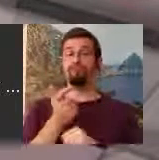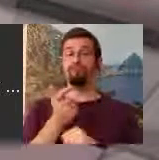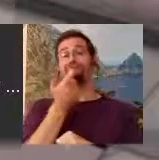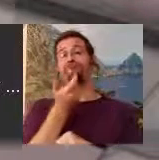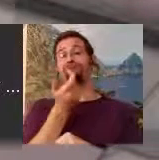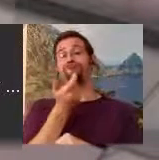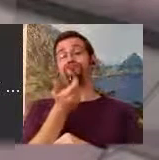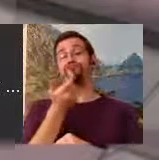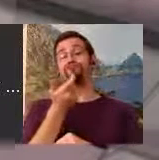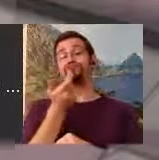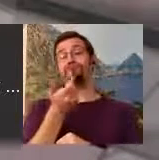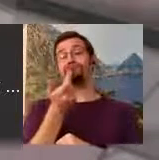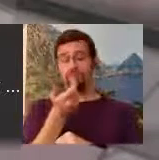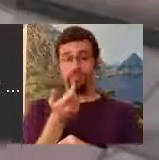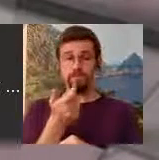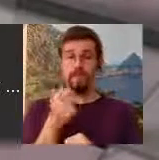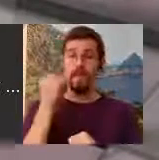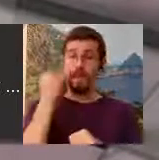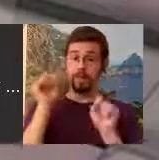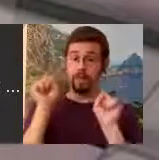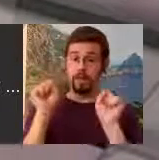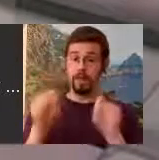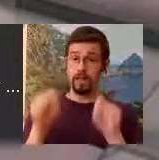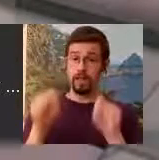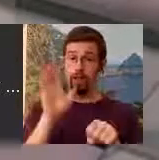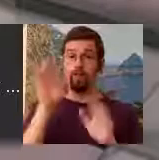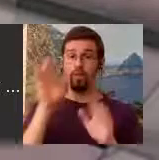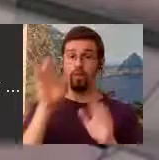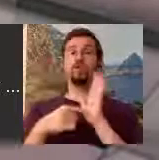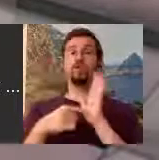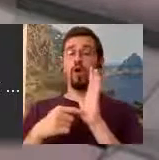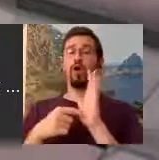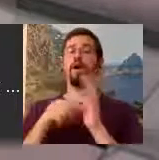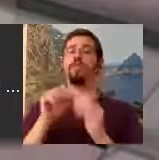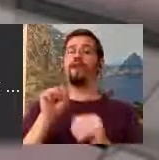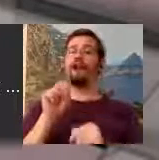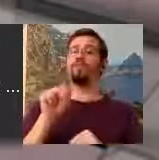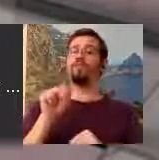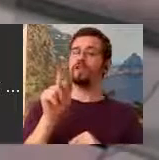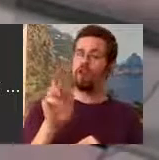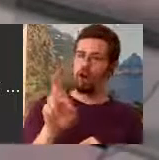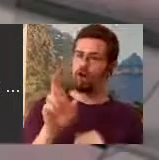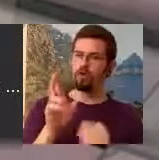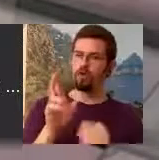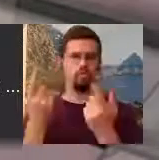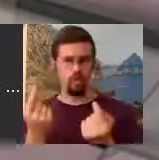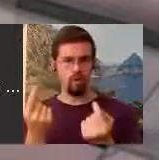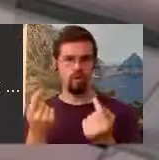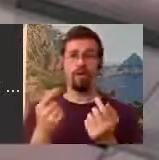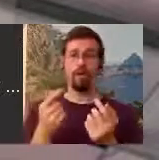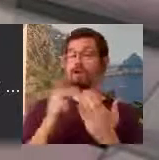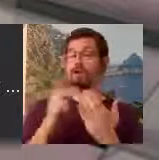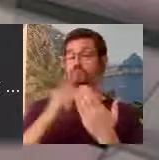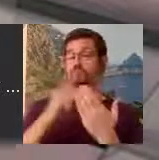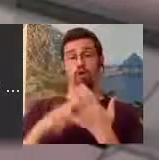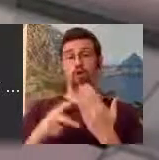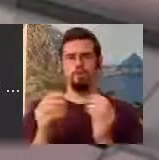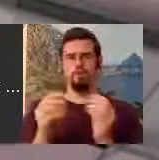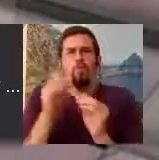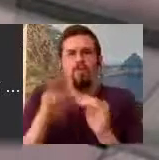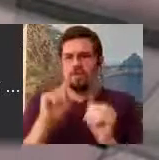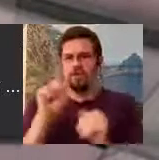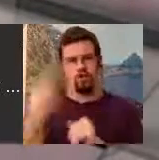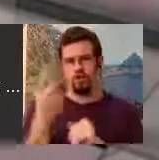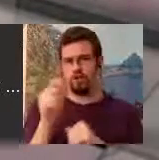if we could, it would show you how this avatar moves and what it does. The program is more than just an avatar. It's